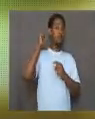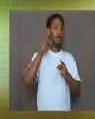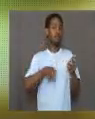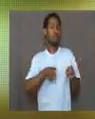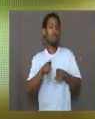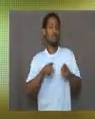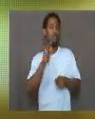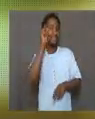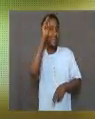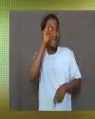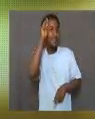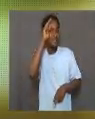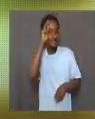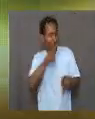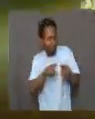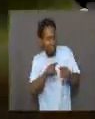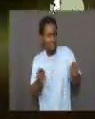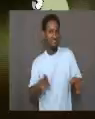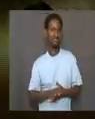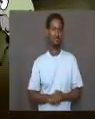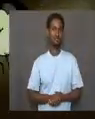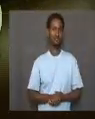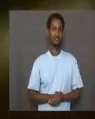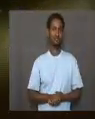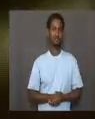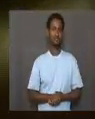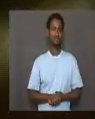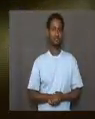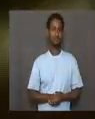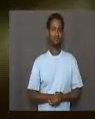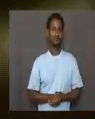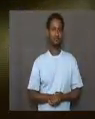people's cultural differences.